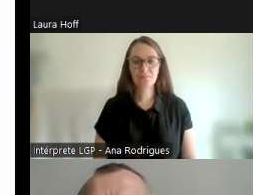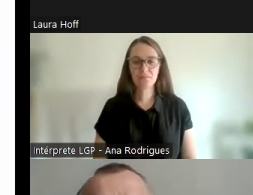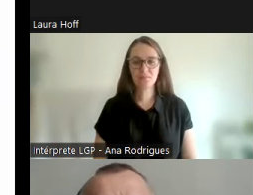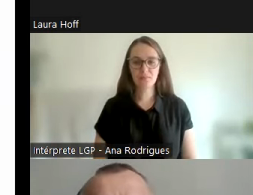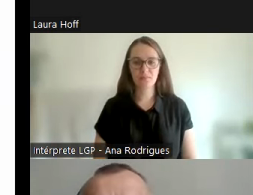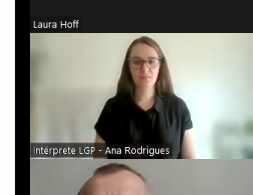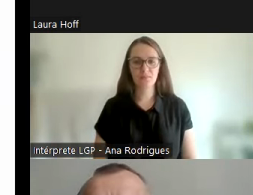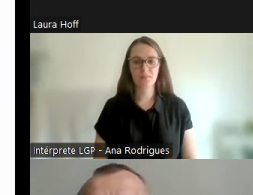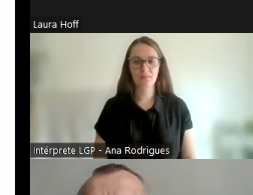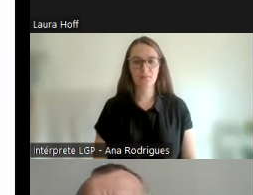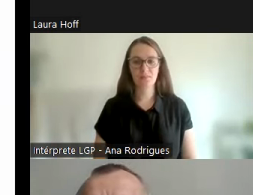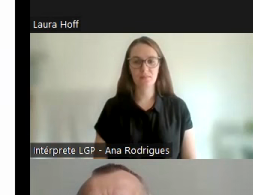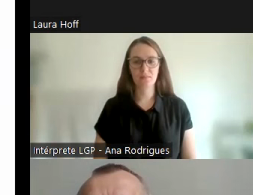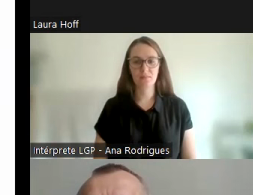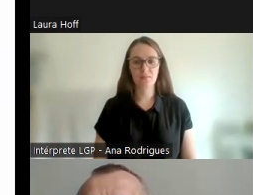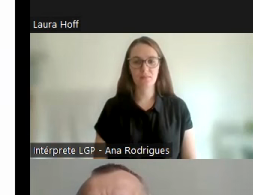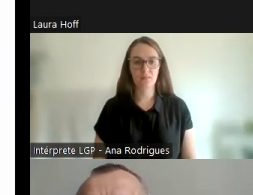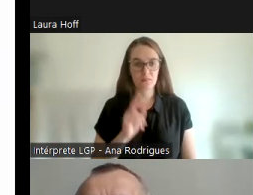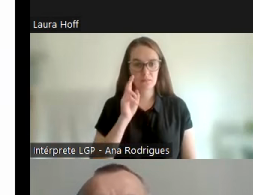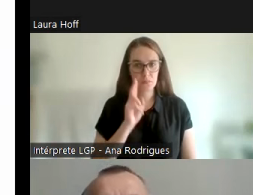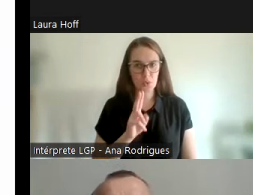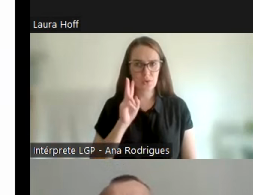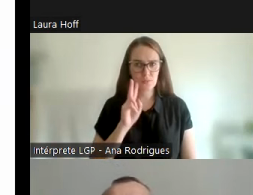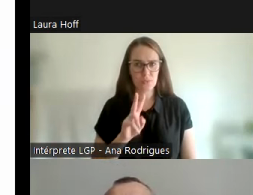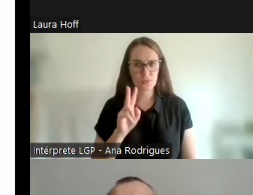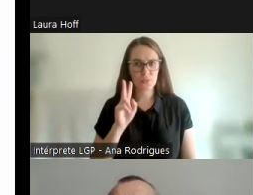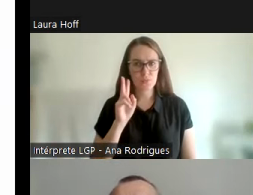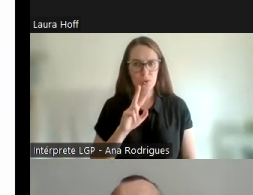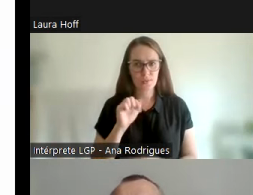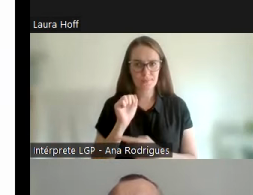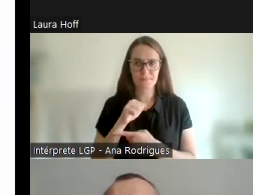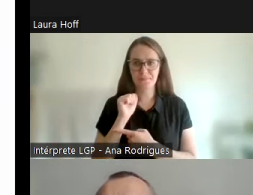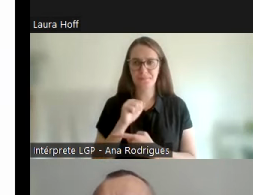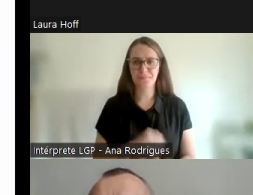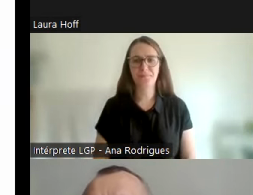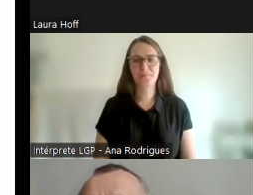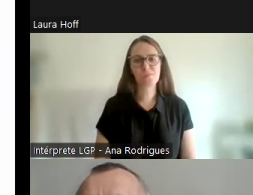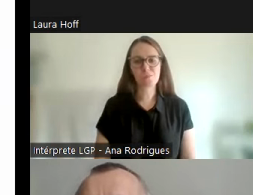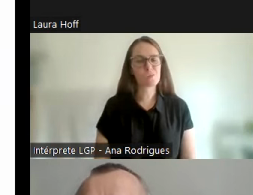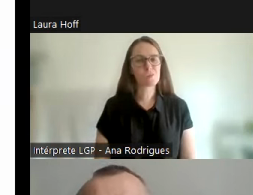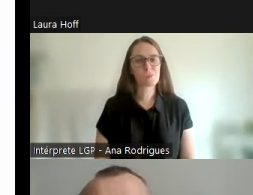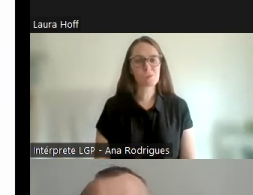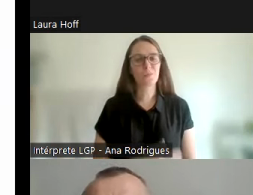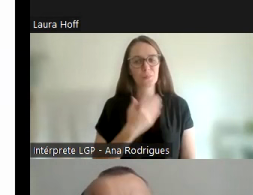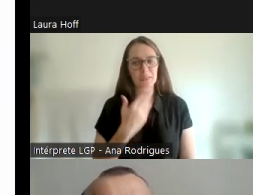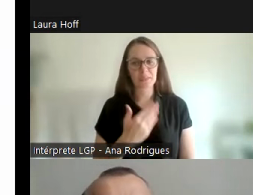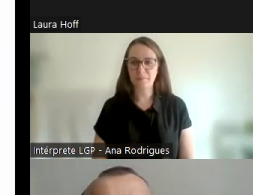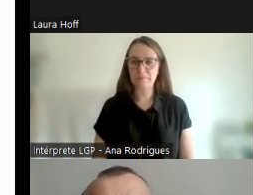you see my Yes, screen? it's visible. Yes, thanks.